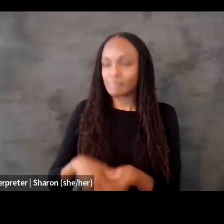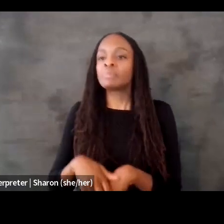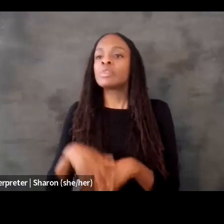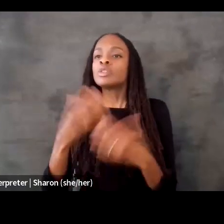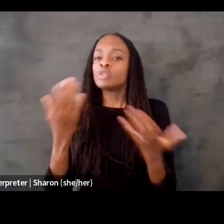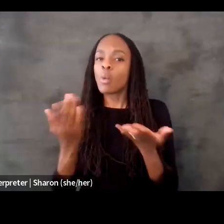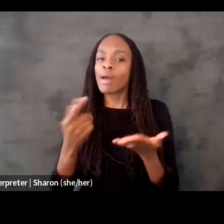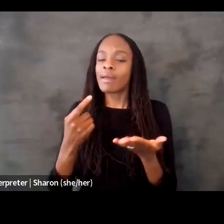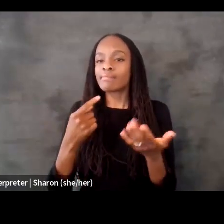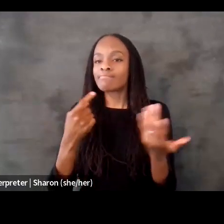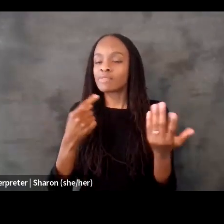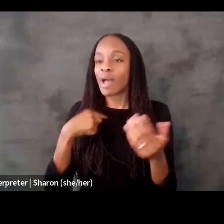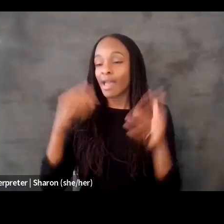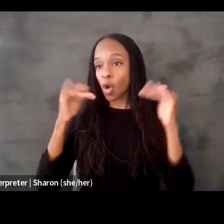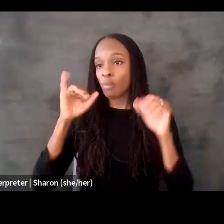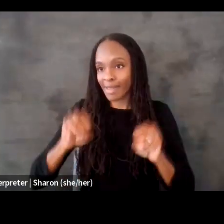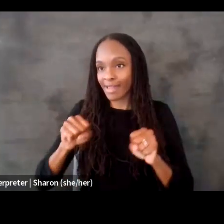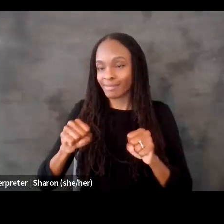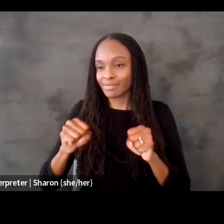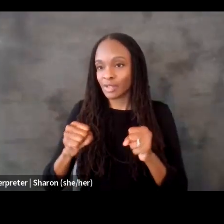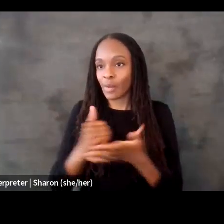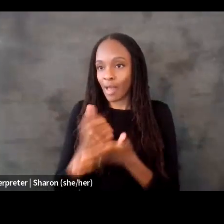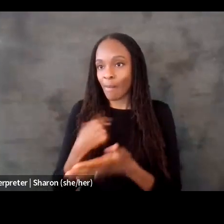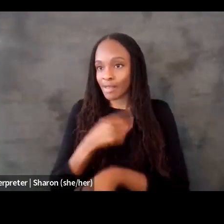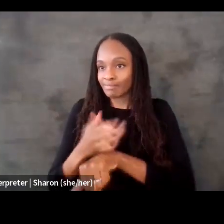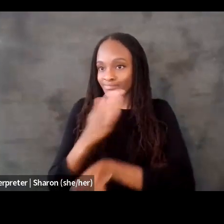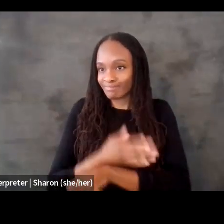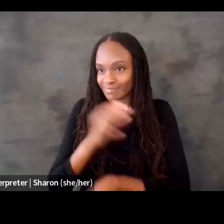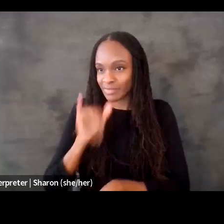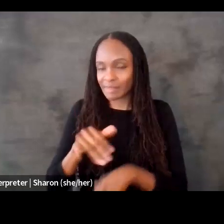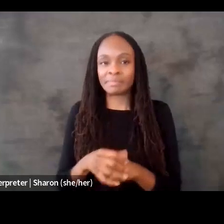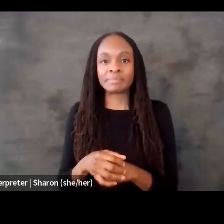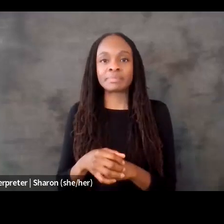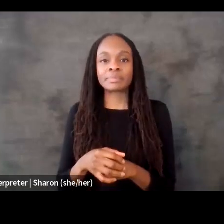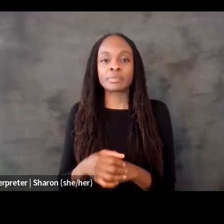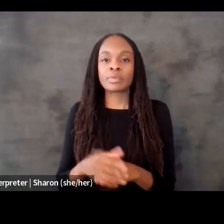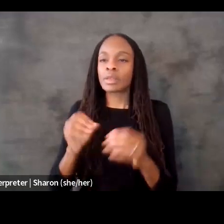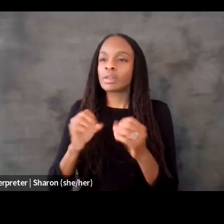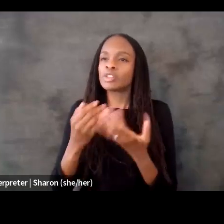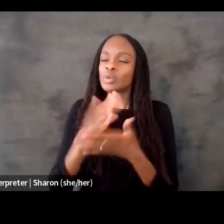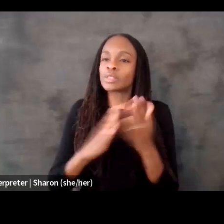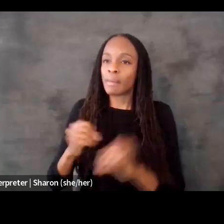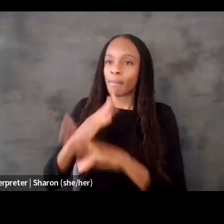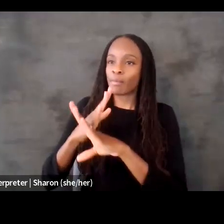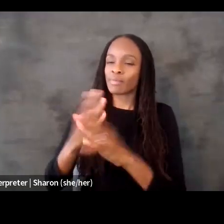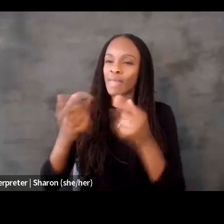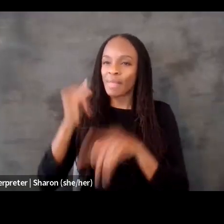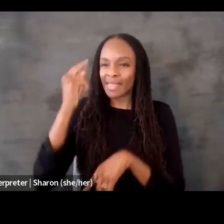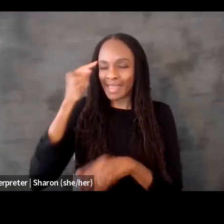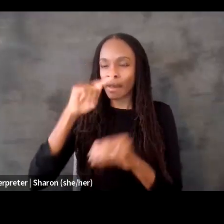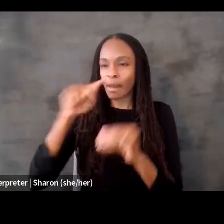can be move us forward in that direction. So some barriers. When we think about publishing